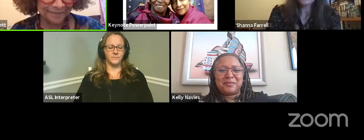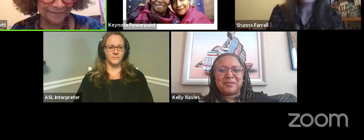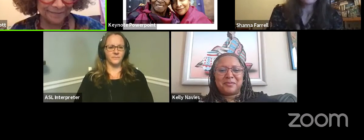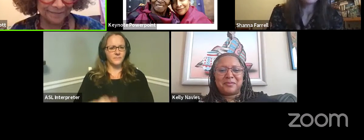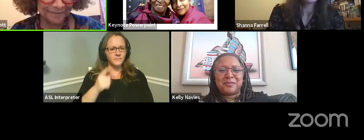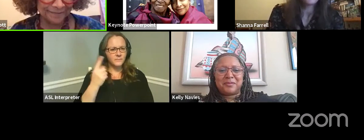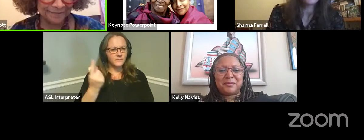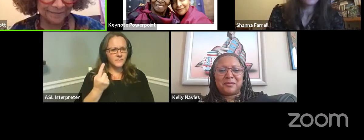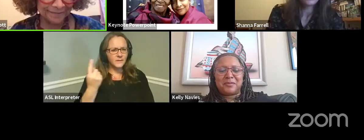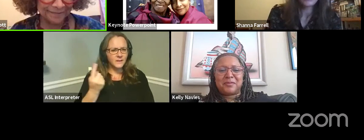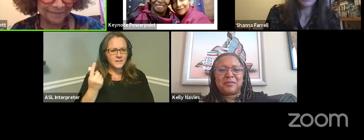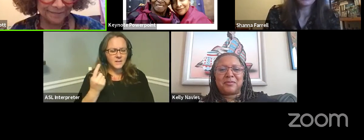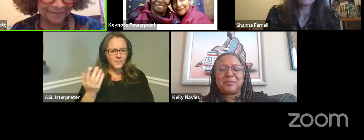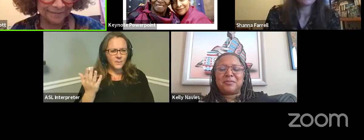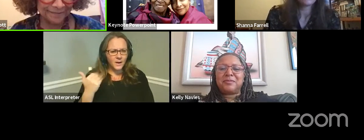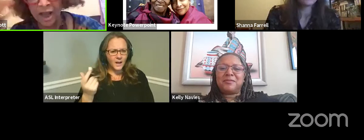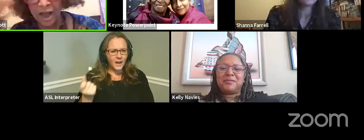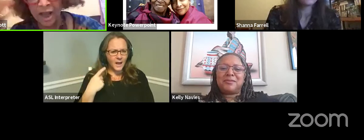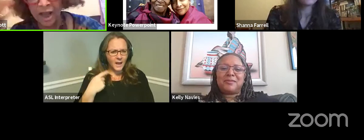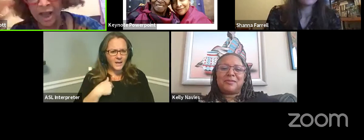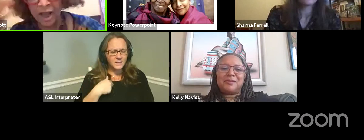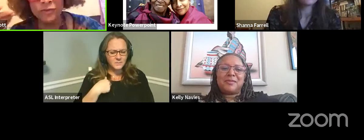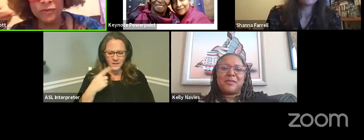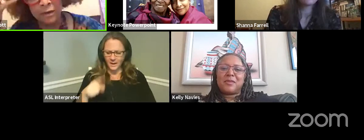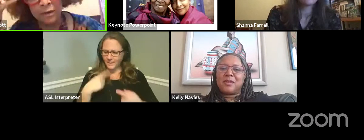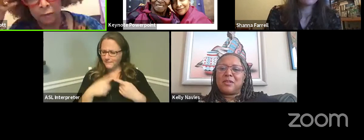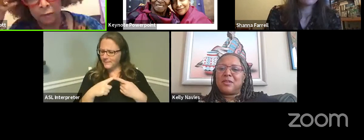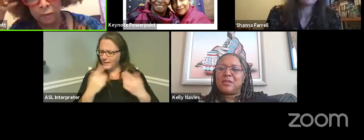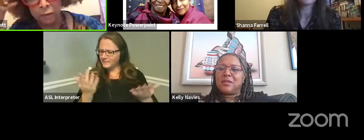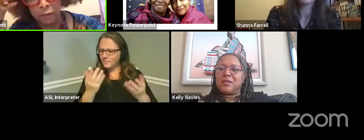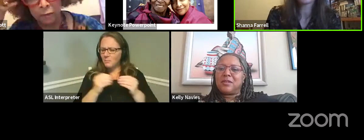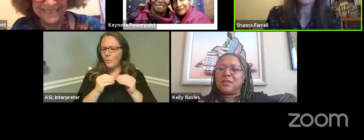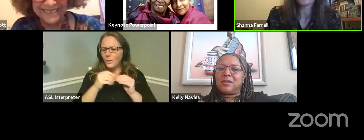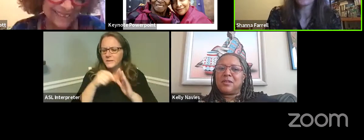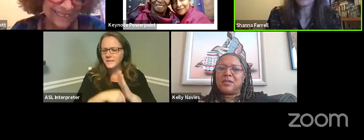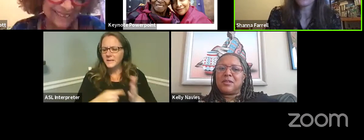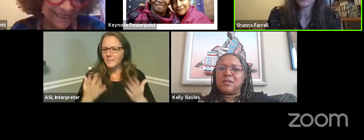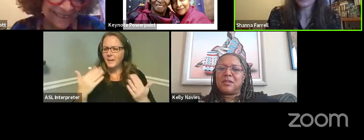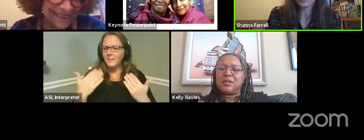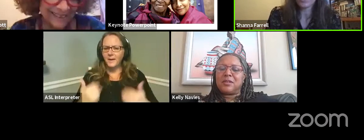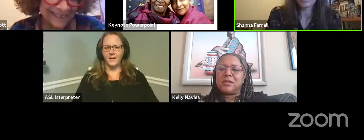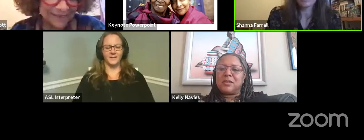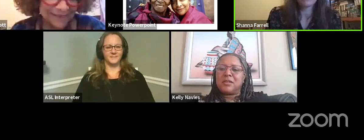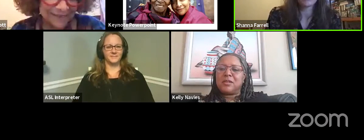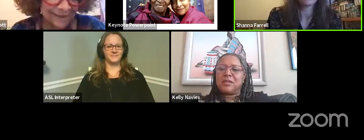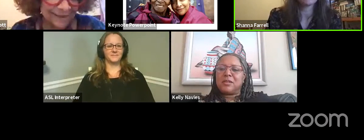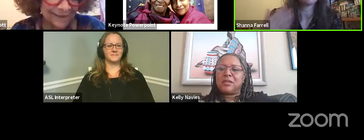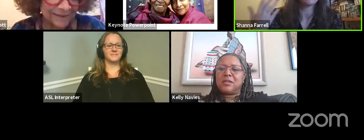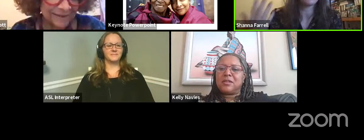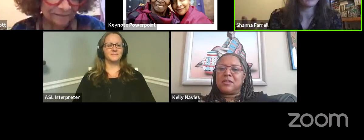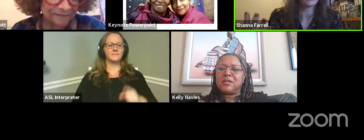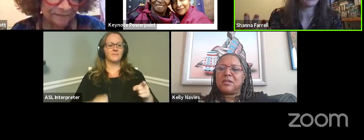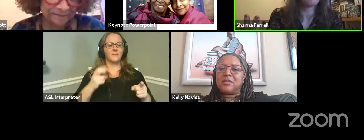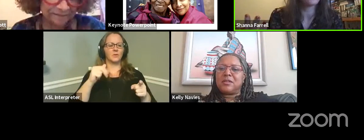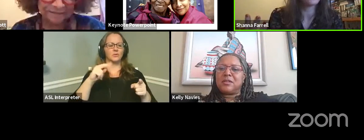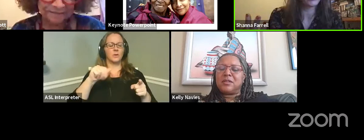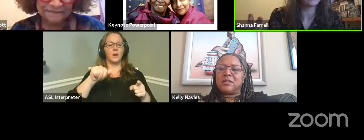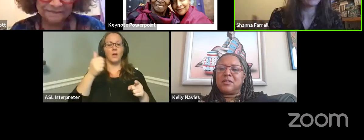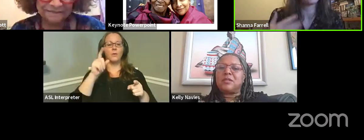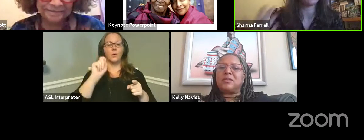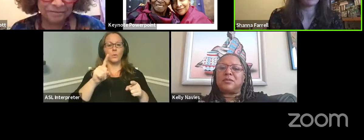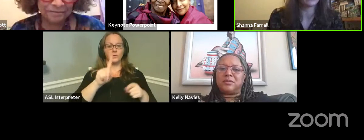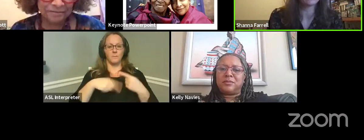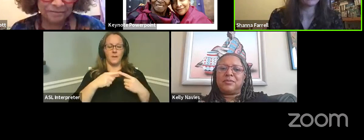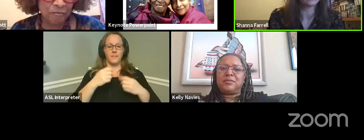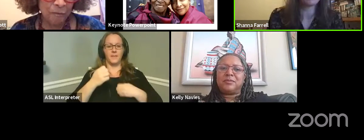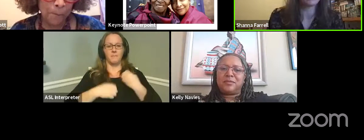Someone else asked me about, I don't know, something deeper. So another question that came in is about the emotions